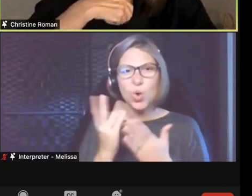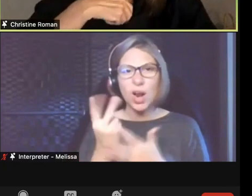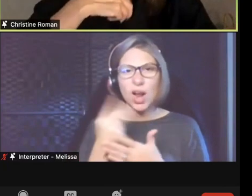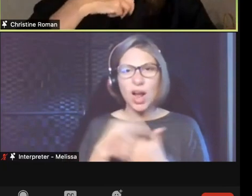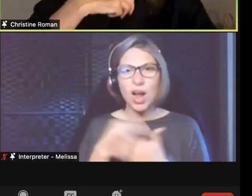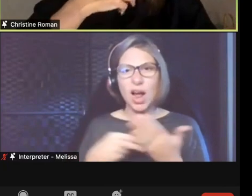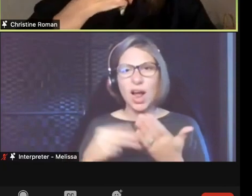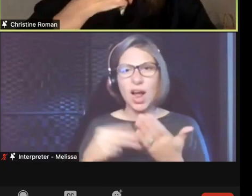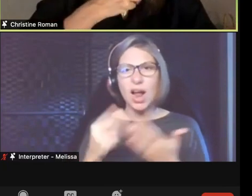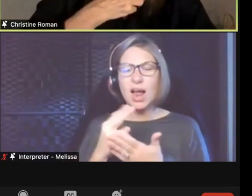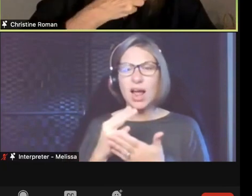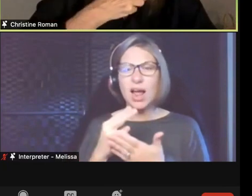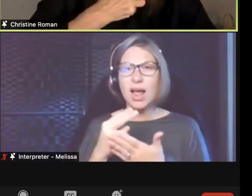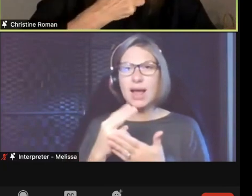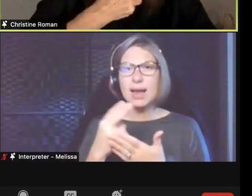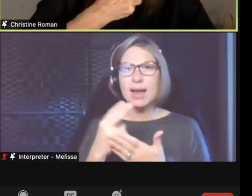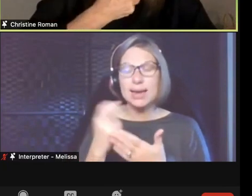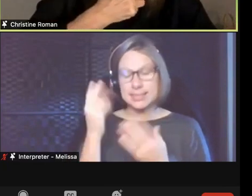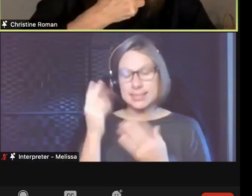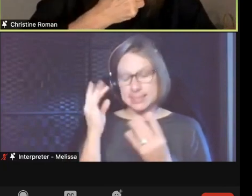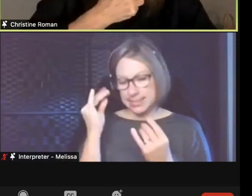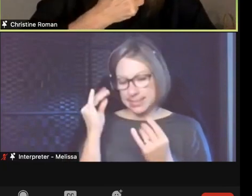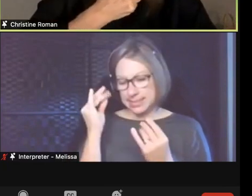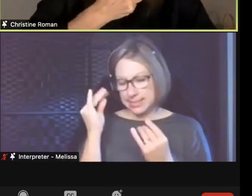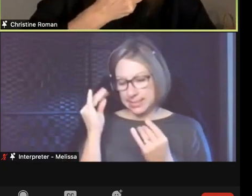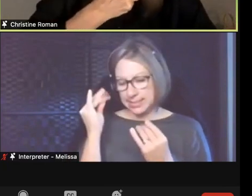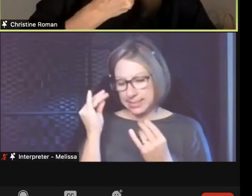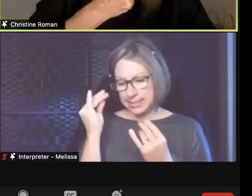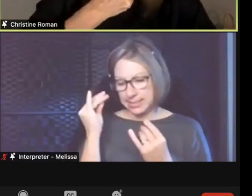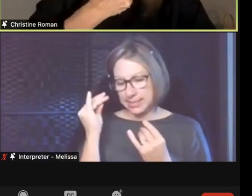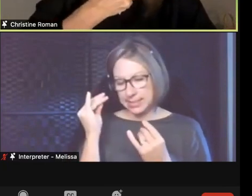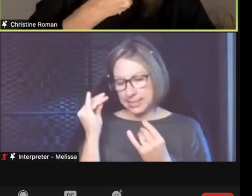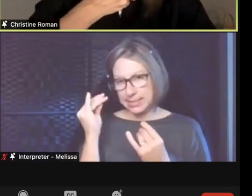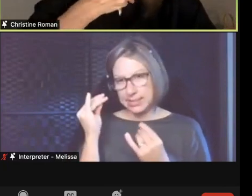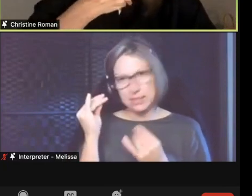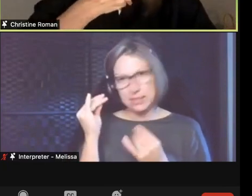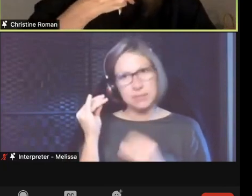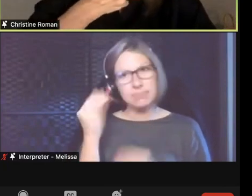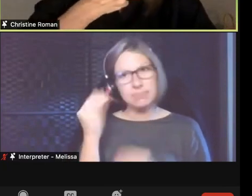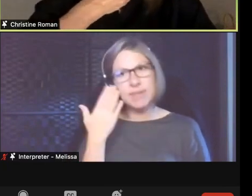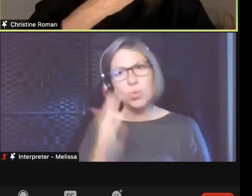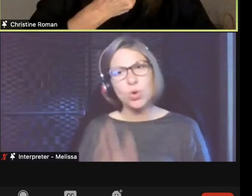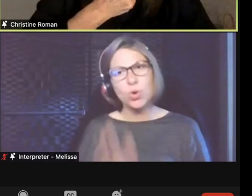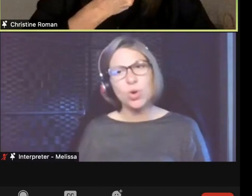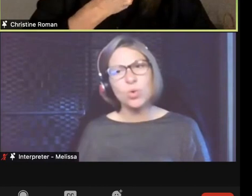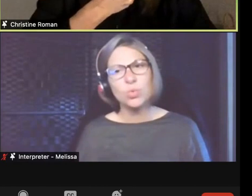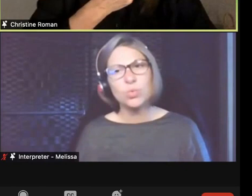And he really thought about it for a while, and he said, I don't know.